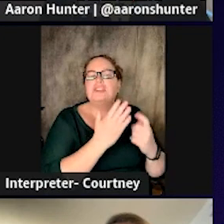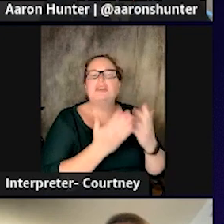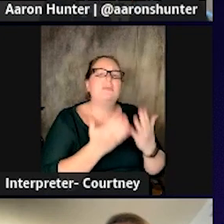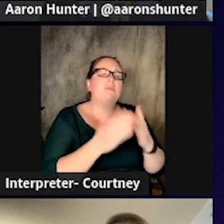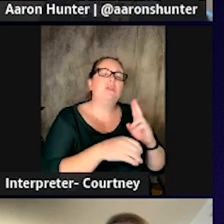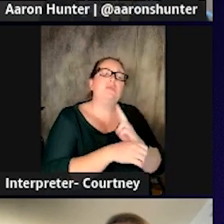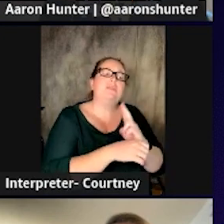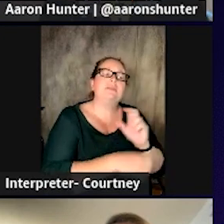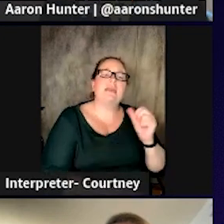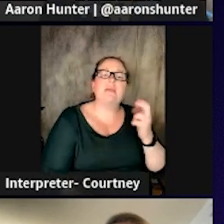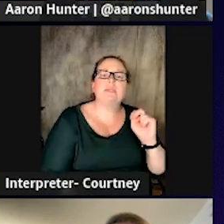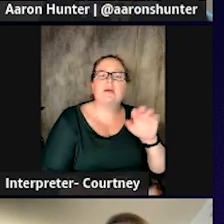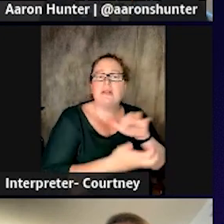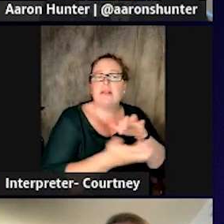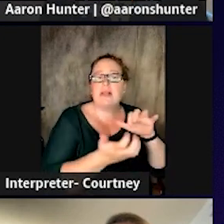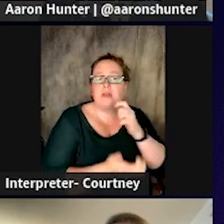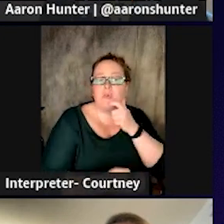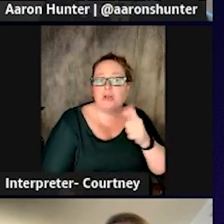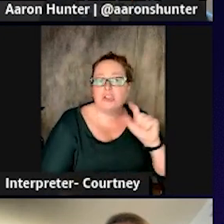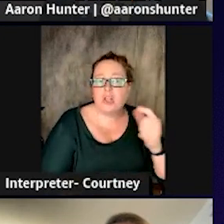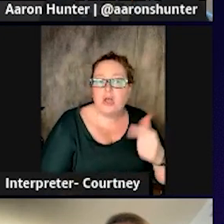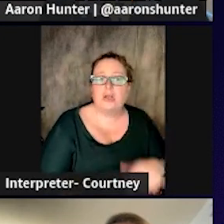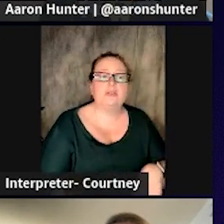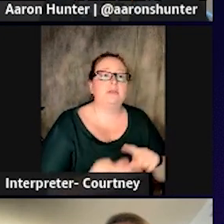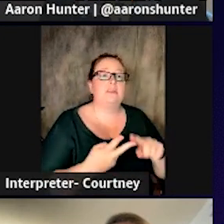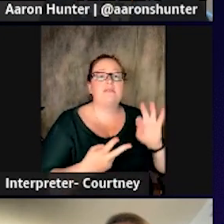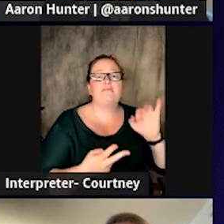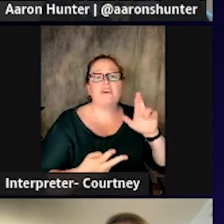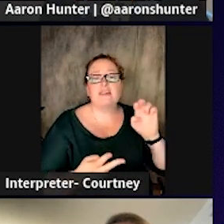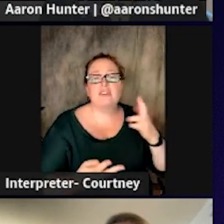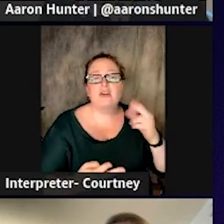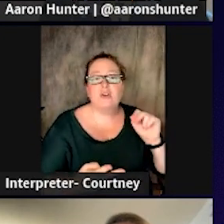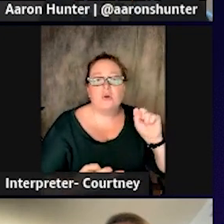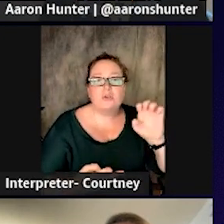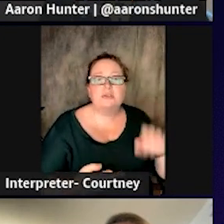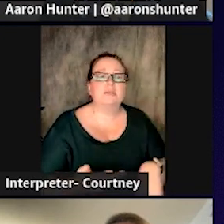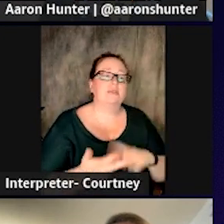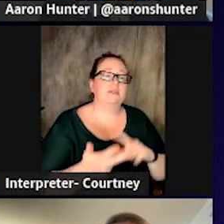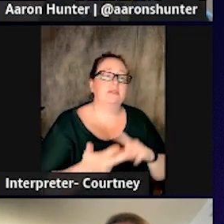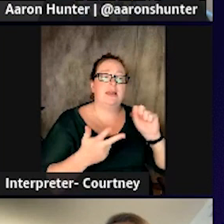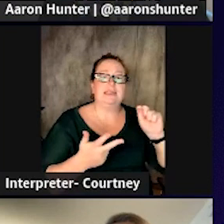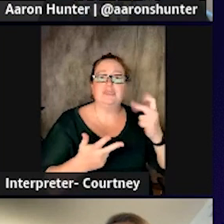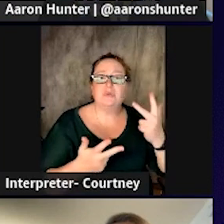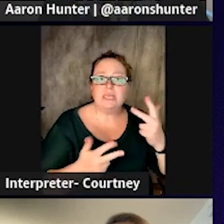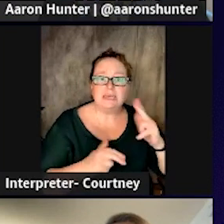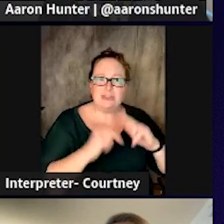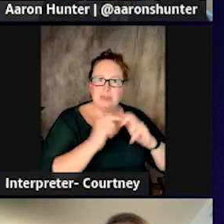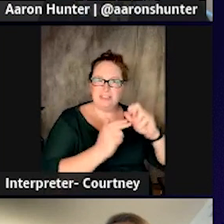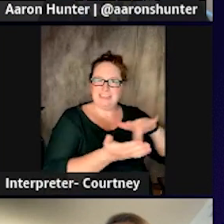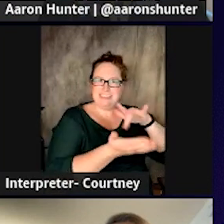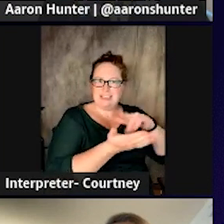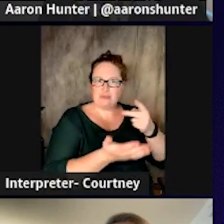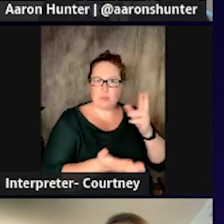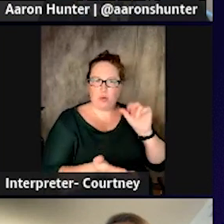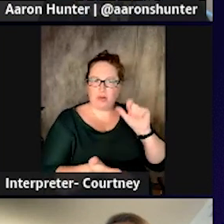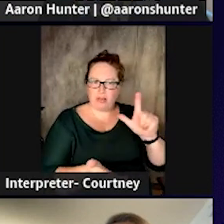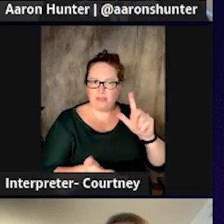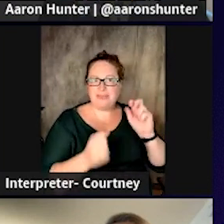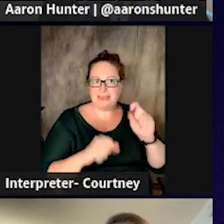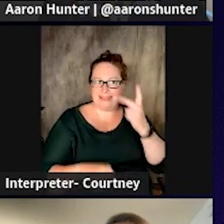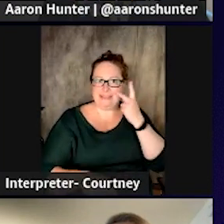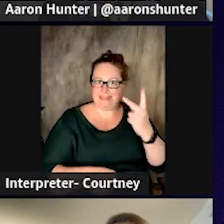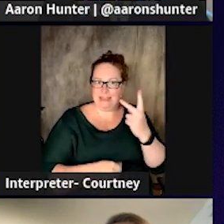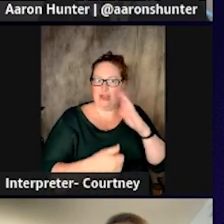It could be automation using Firehose or S3 to build a central portal where you can see all the findings and then take